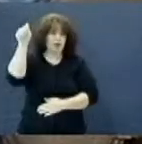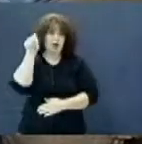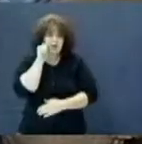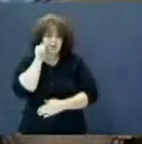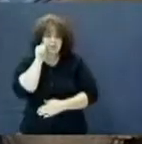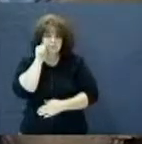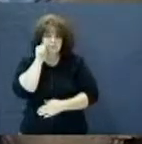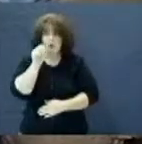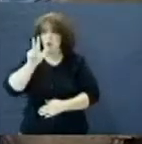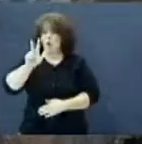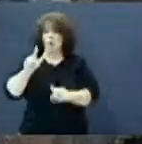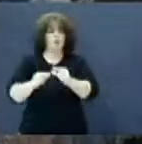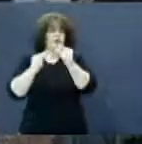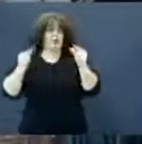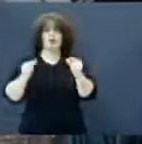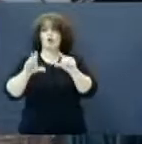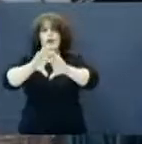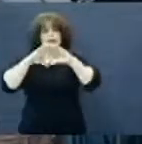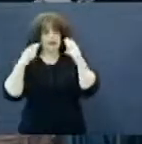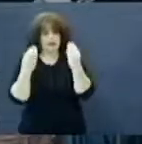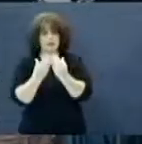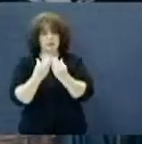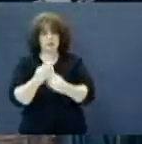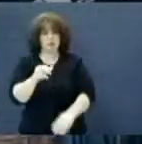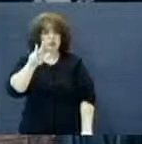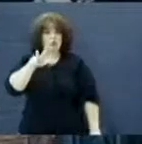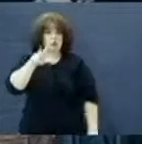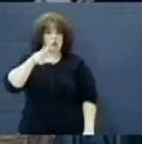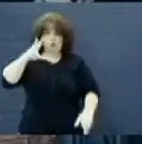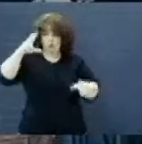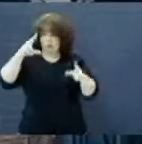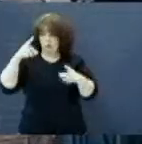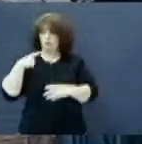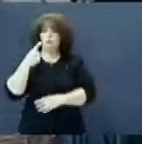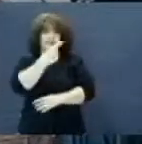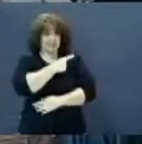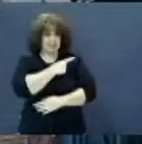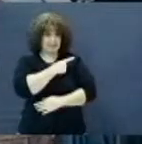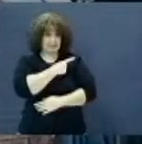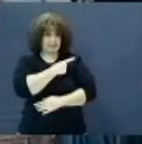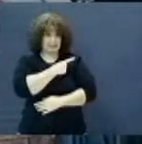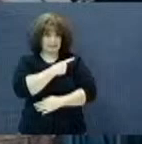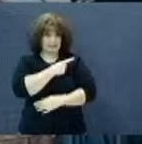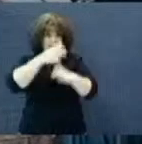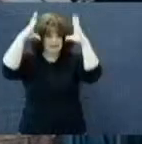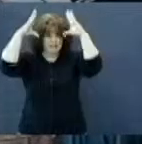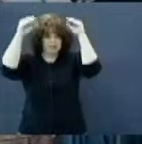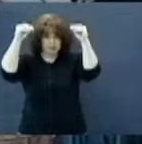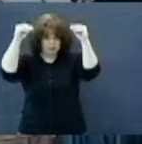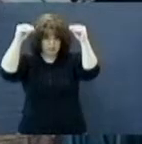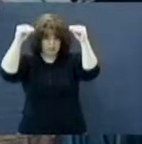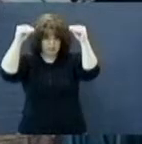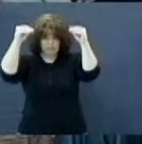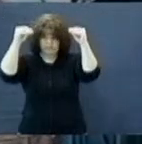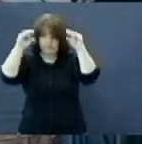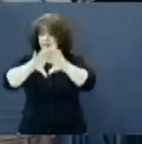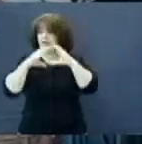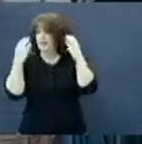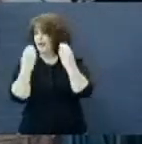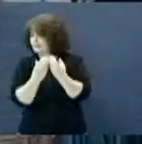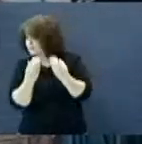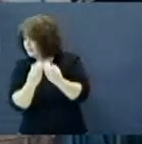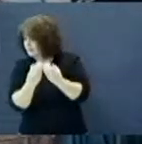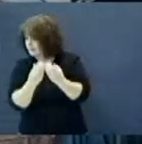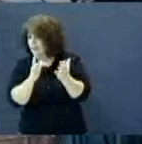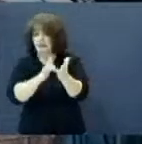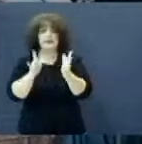three great classes. Three deacons teaching those classes, doing an awesome job. And by the way, it's biblical. The